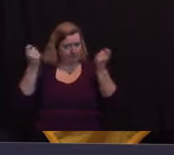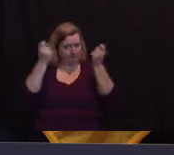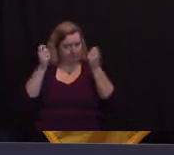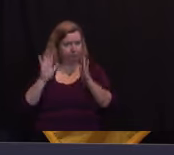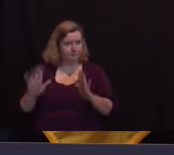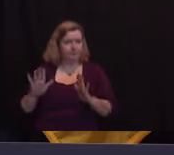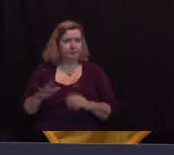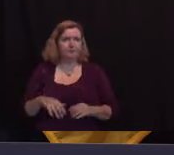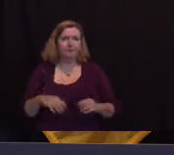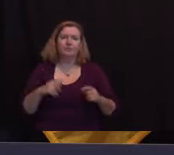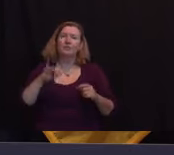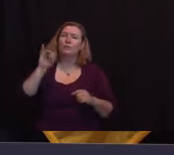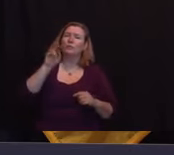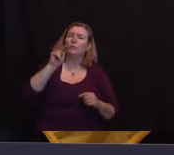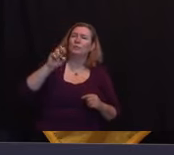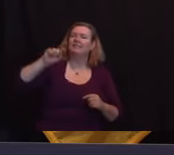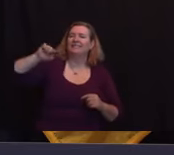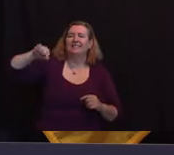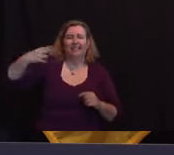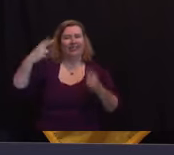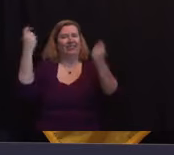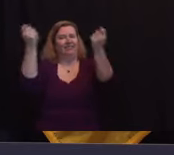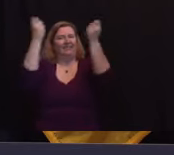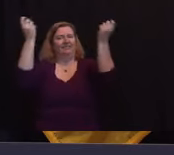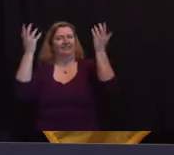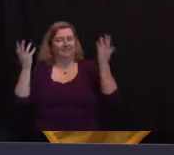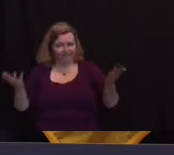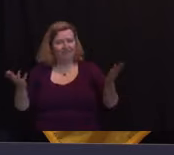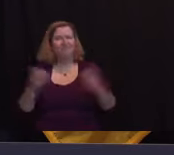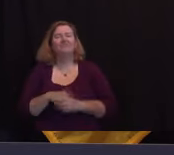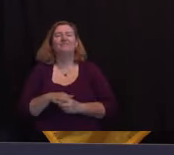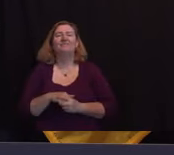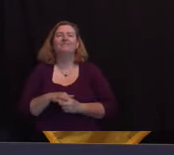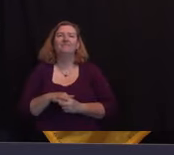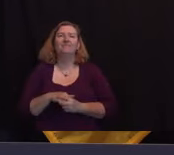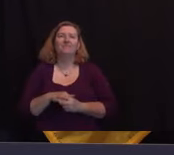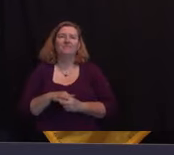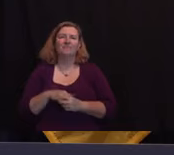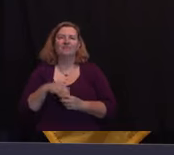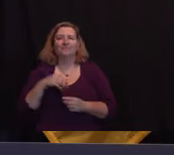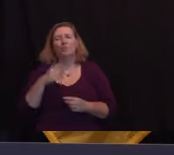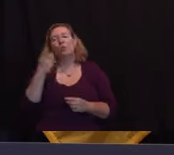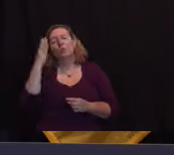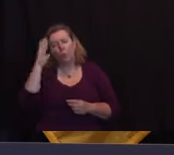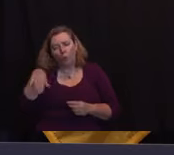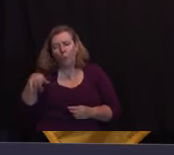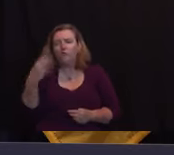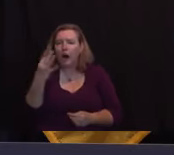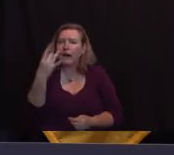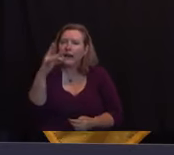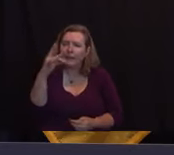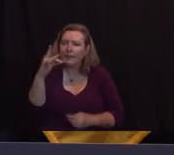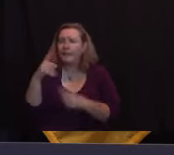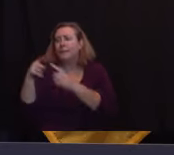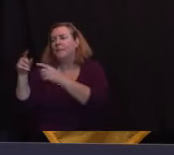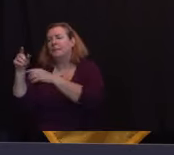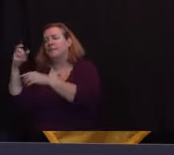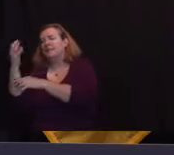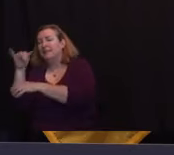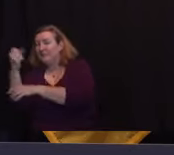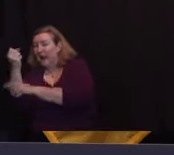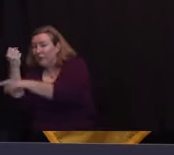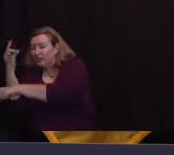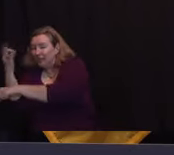Juneteenth a holiday. Now, you may note that Friday is the 18th, but Juneteenth, and that's part of the law that I